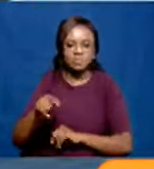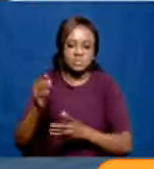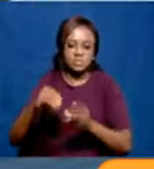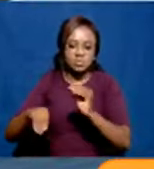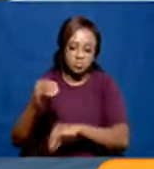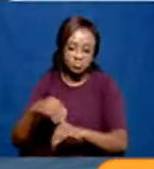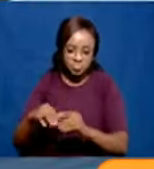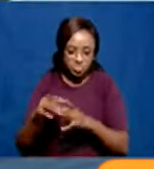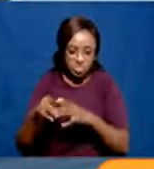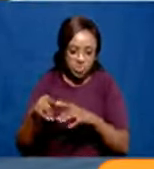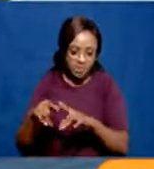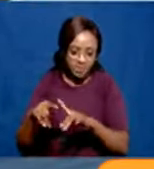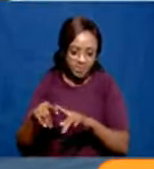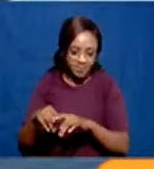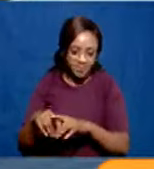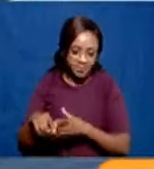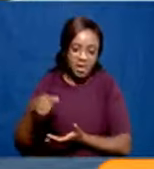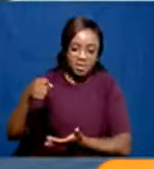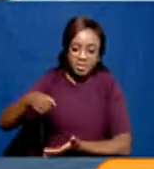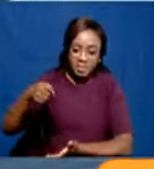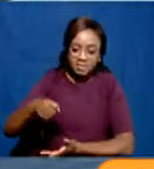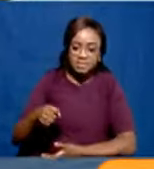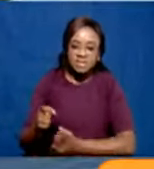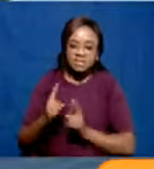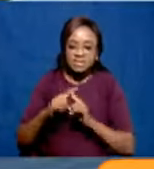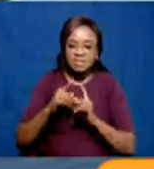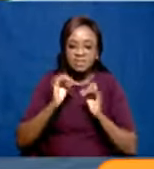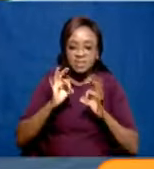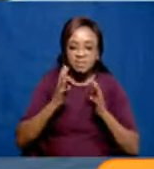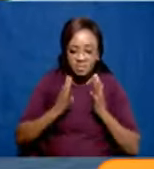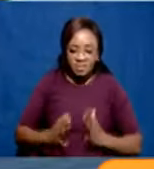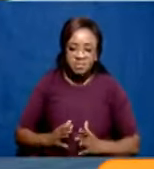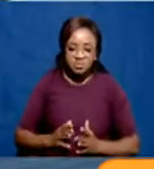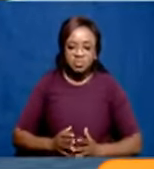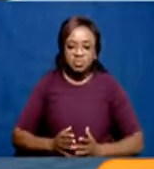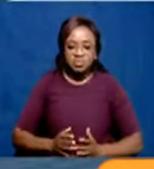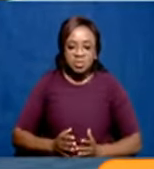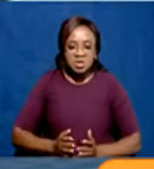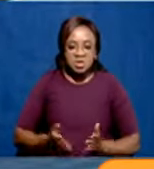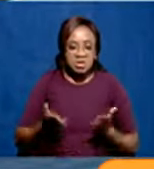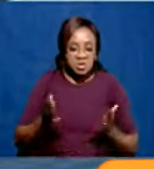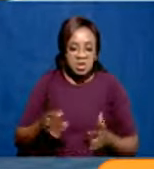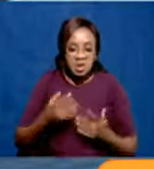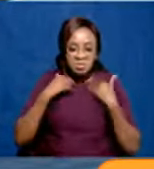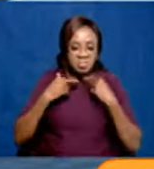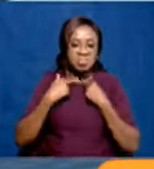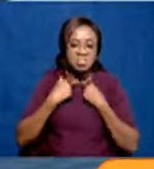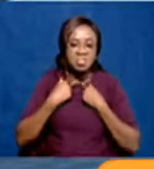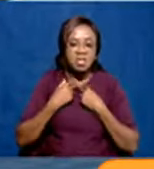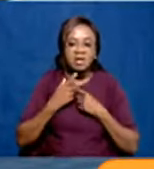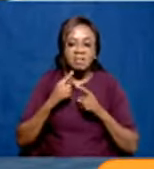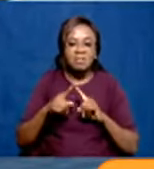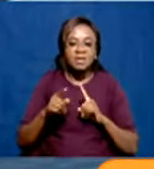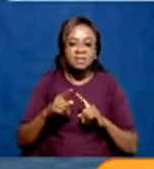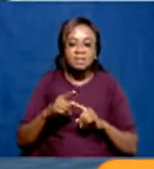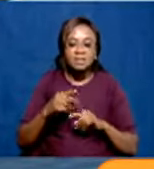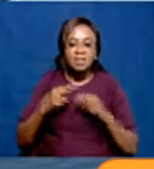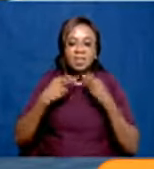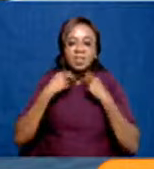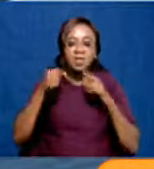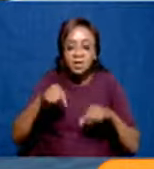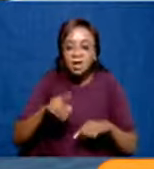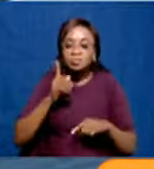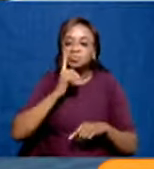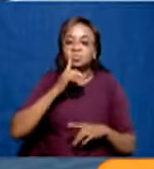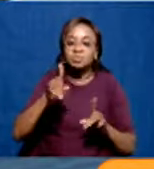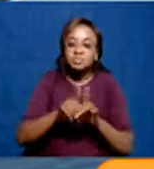And that is not to say that if somebody is indigent at this point, they will stay indigent permanently. You can get a job, isn't it? And therefore,